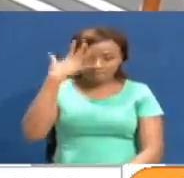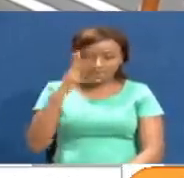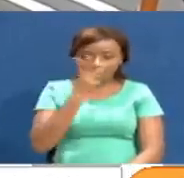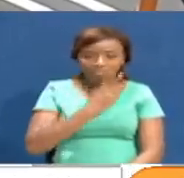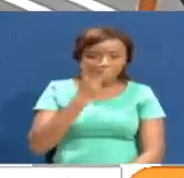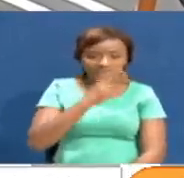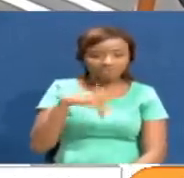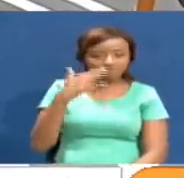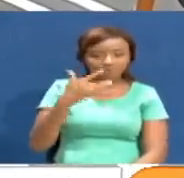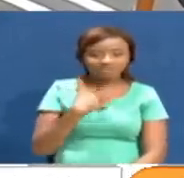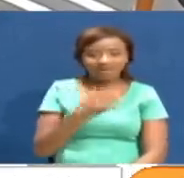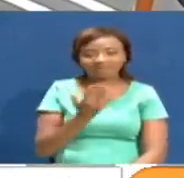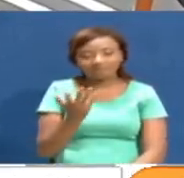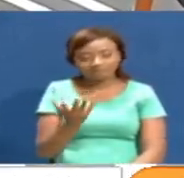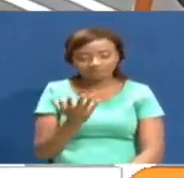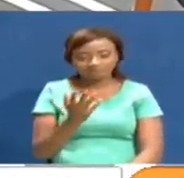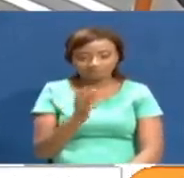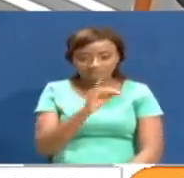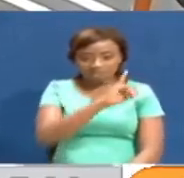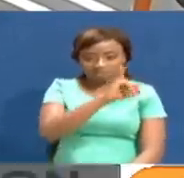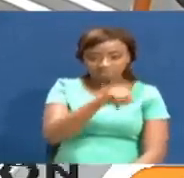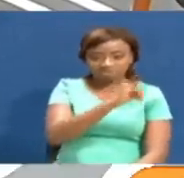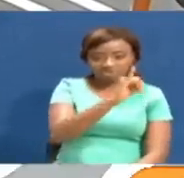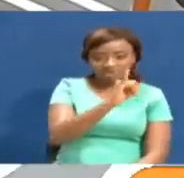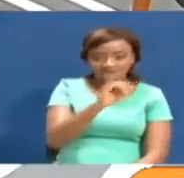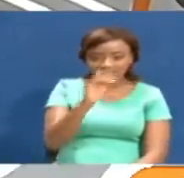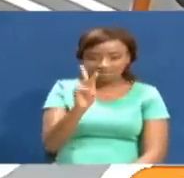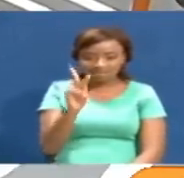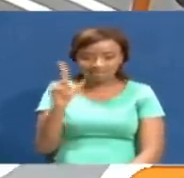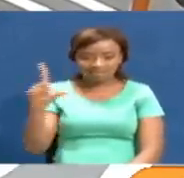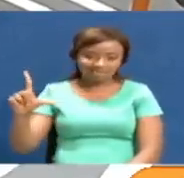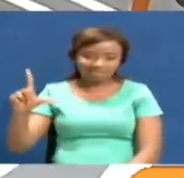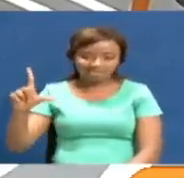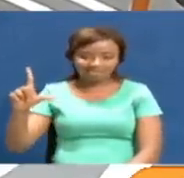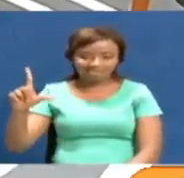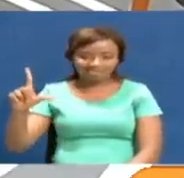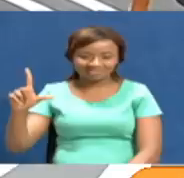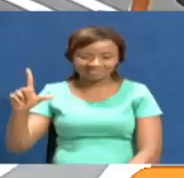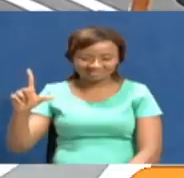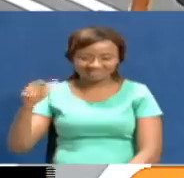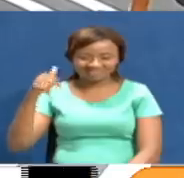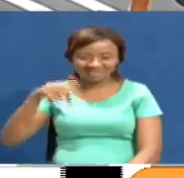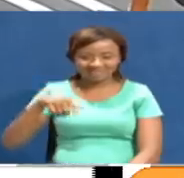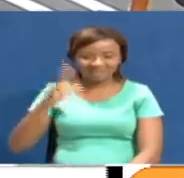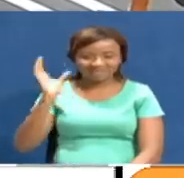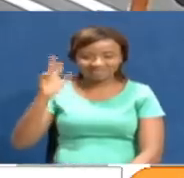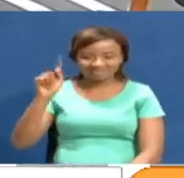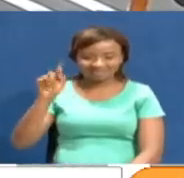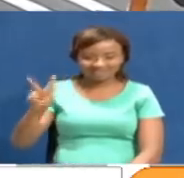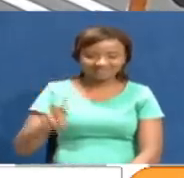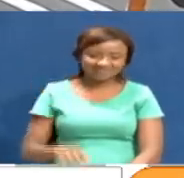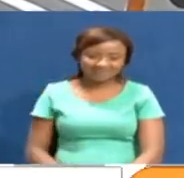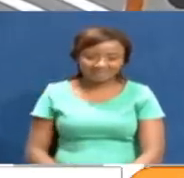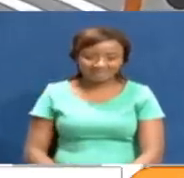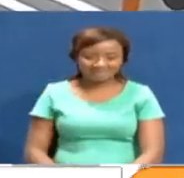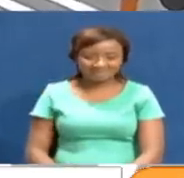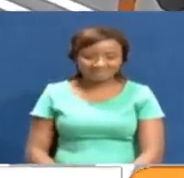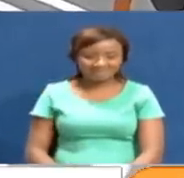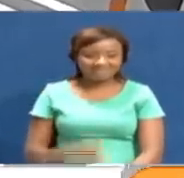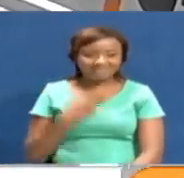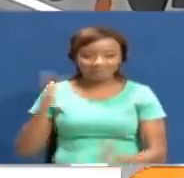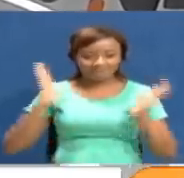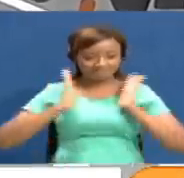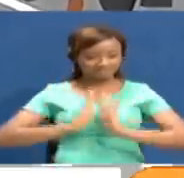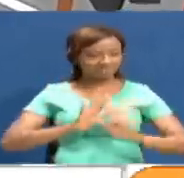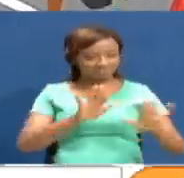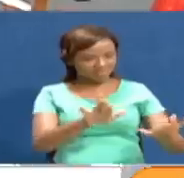Wednesday, it's all about those three letters on the keyboard that follow each other. JKL. right here on Citizen Television. I'm just going to grab